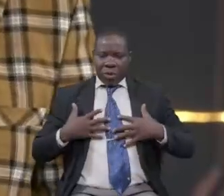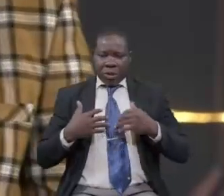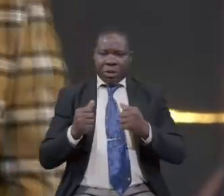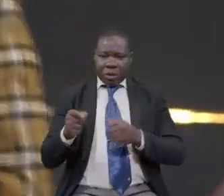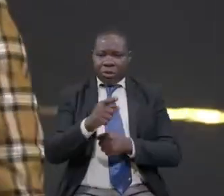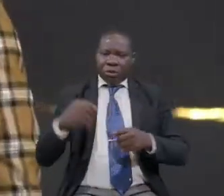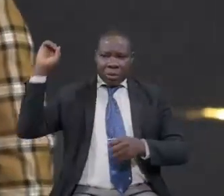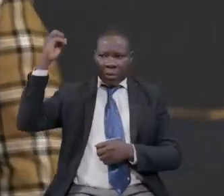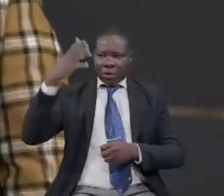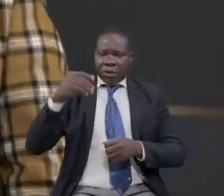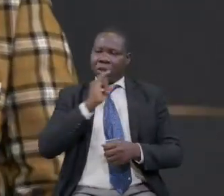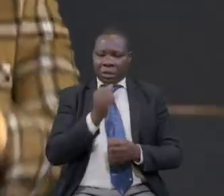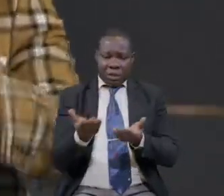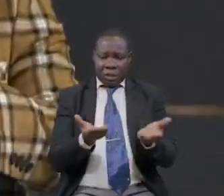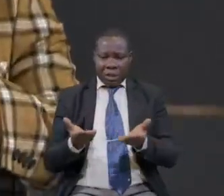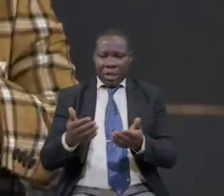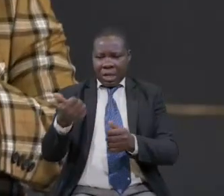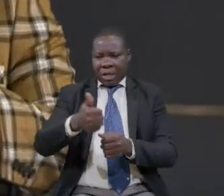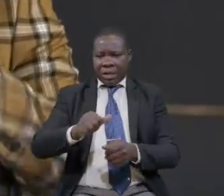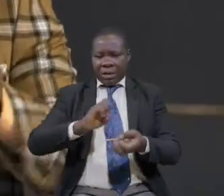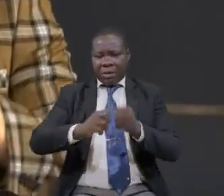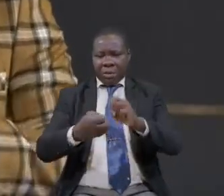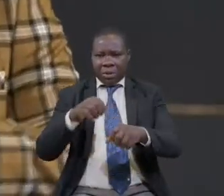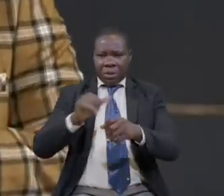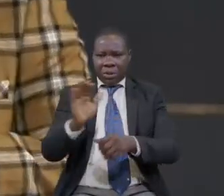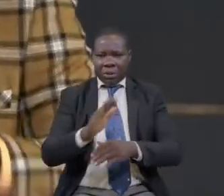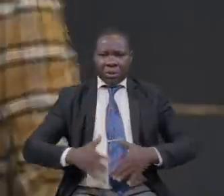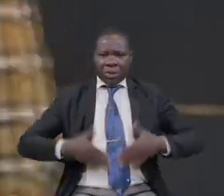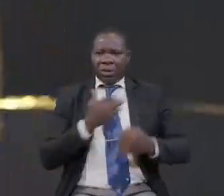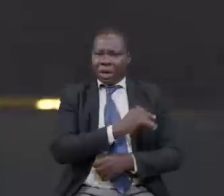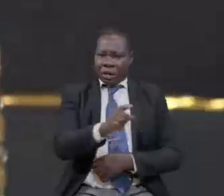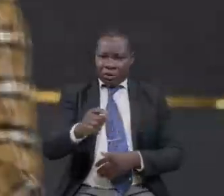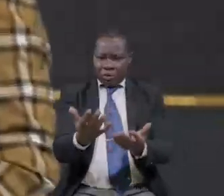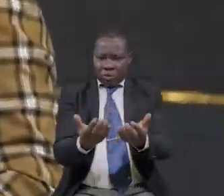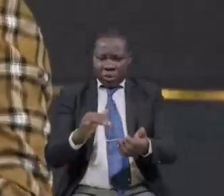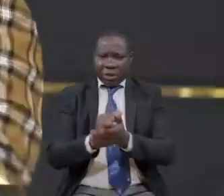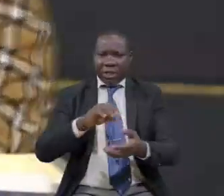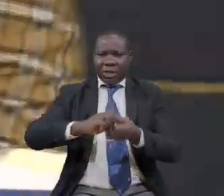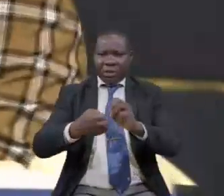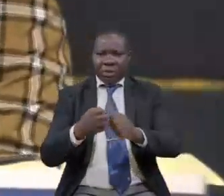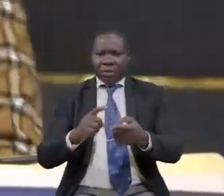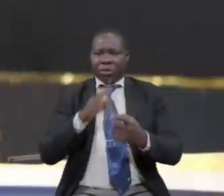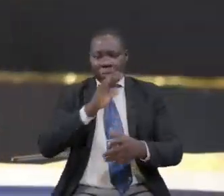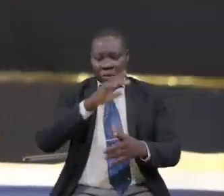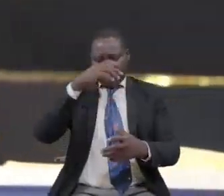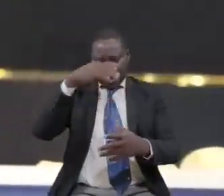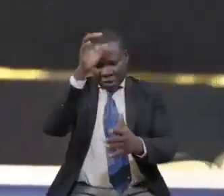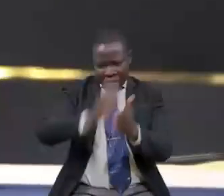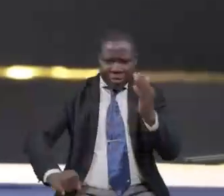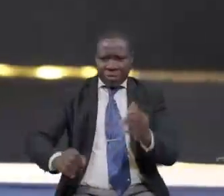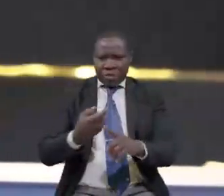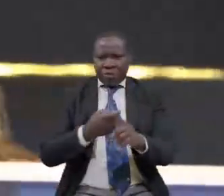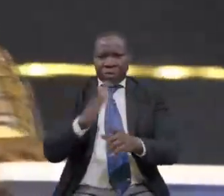problem in your life, and you want that problem to be rolled away, grace